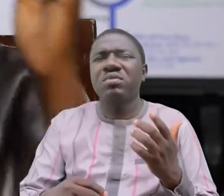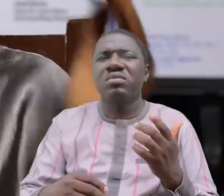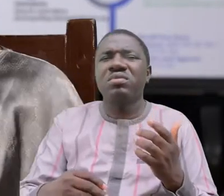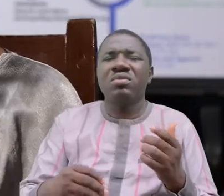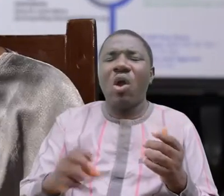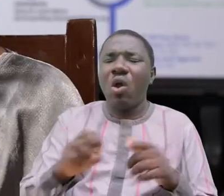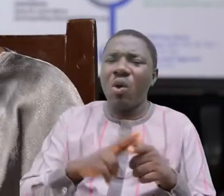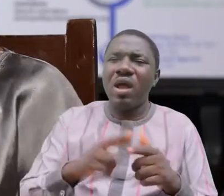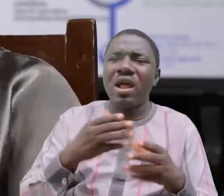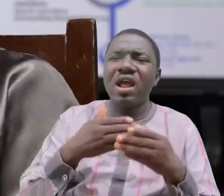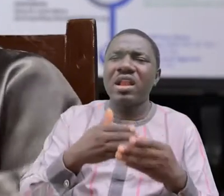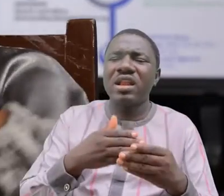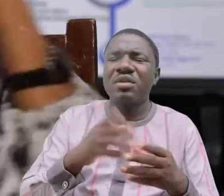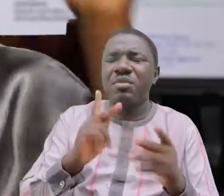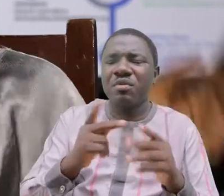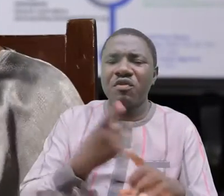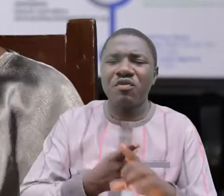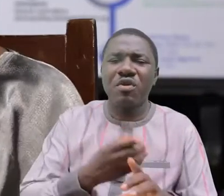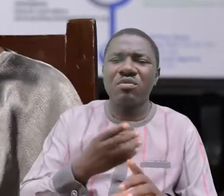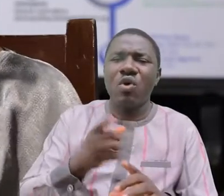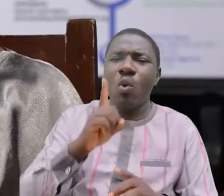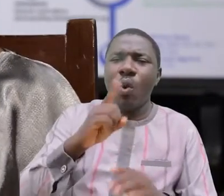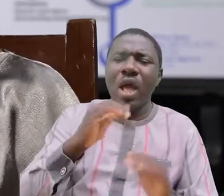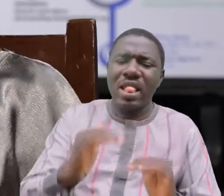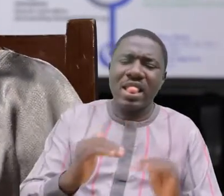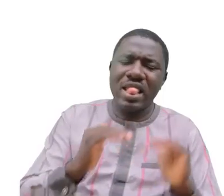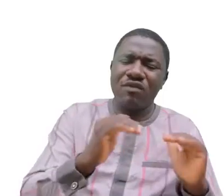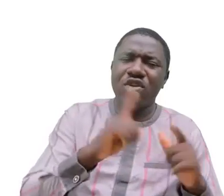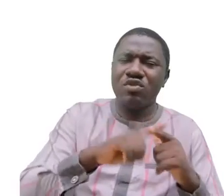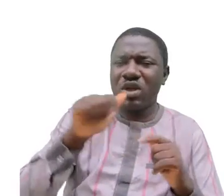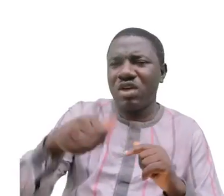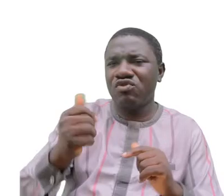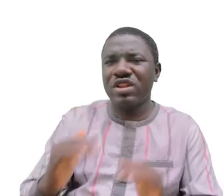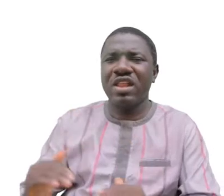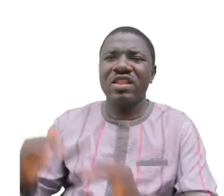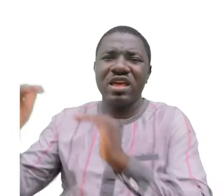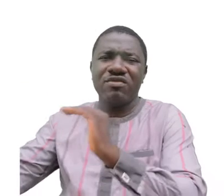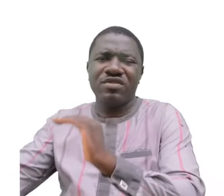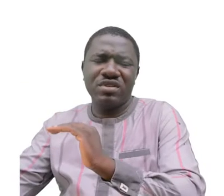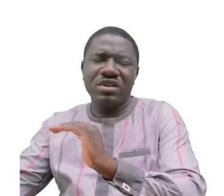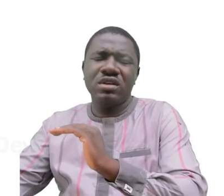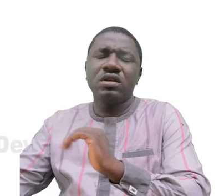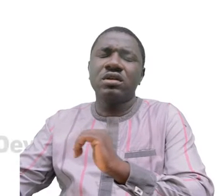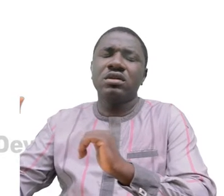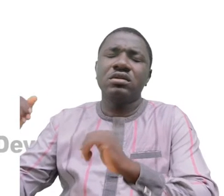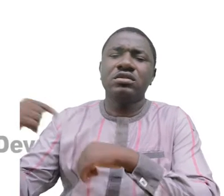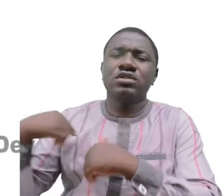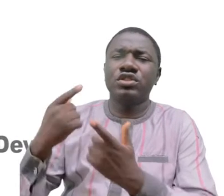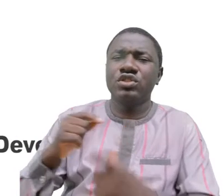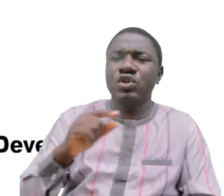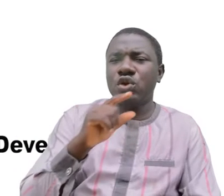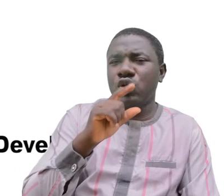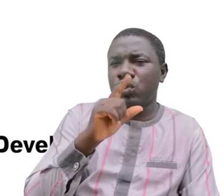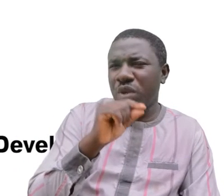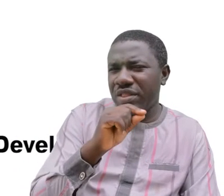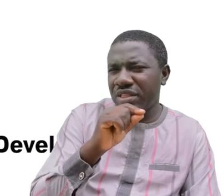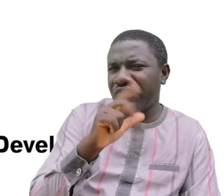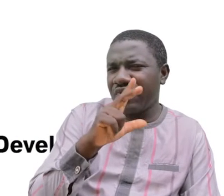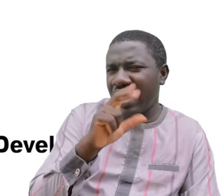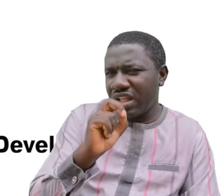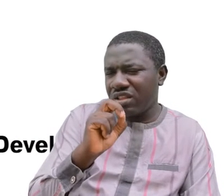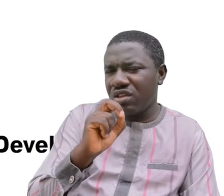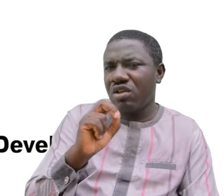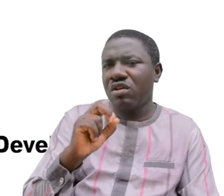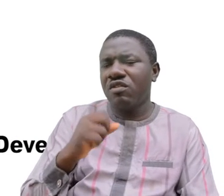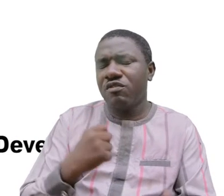to another level, like a transformative stage. Since 2013, with funding from the